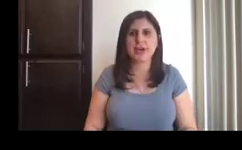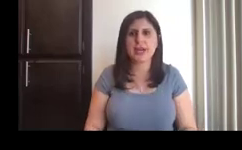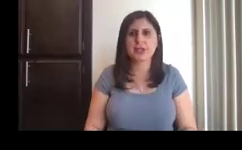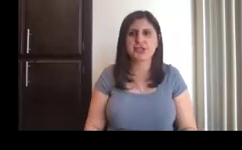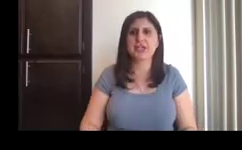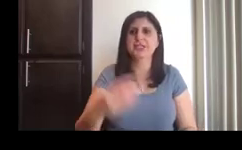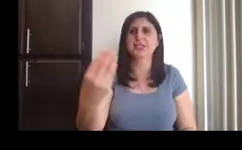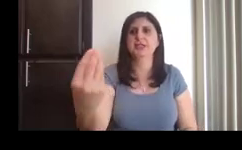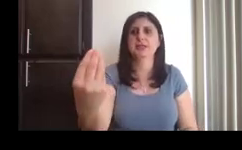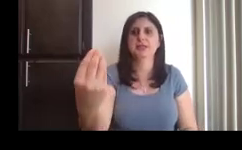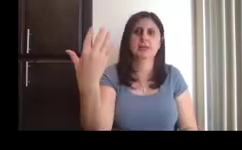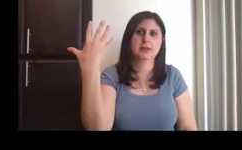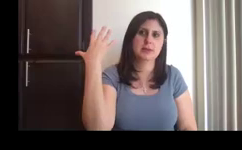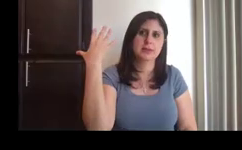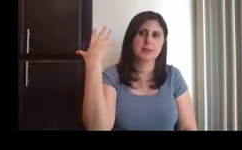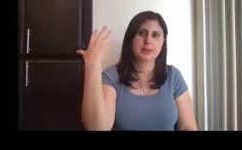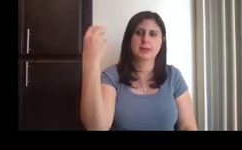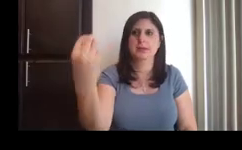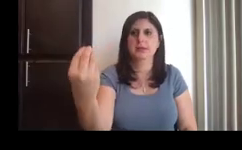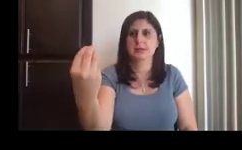And overhead projector.